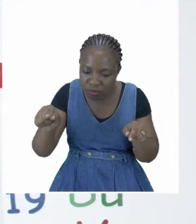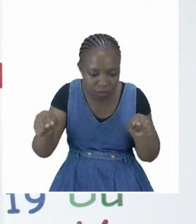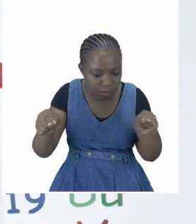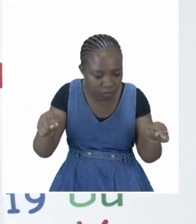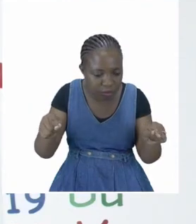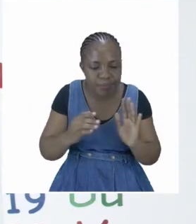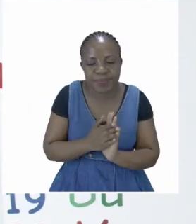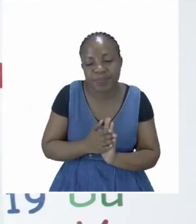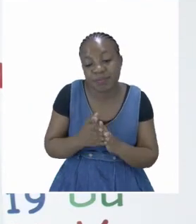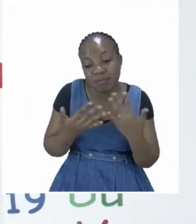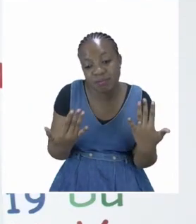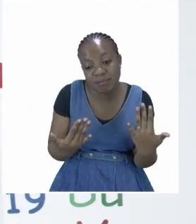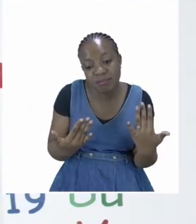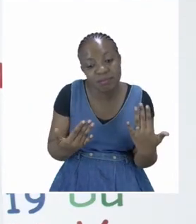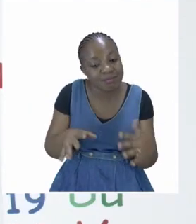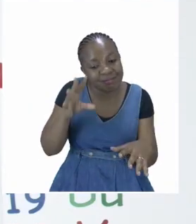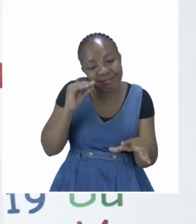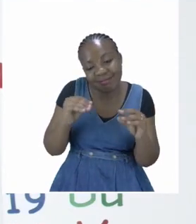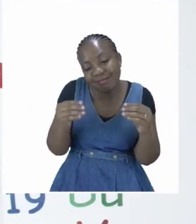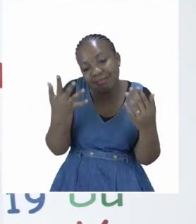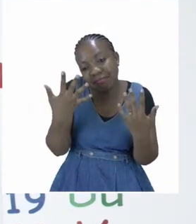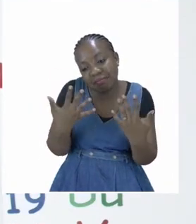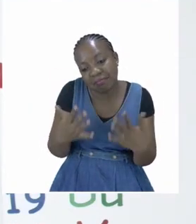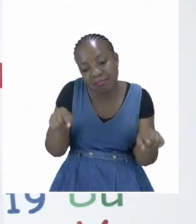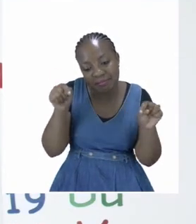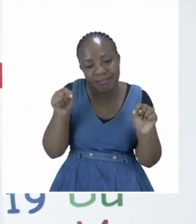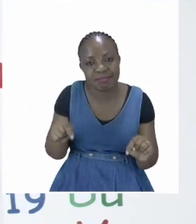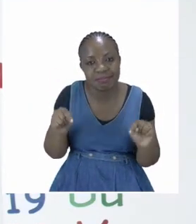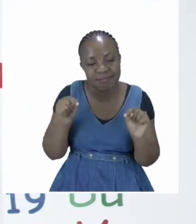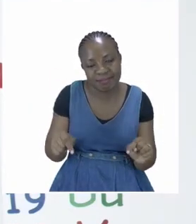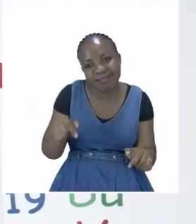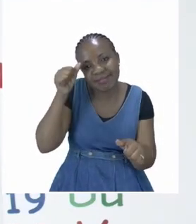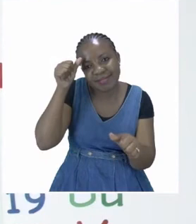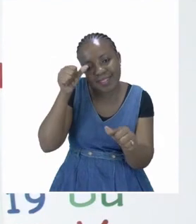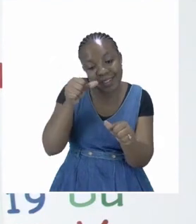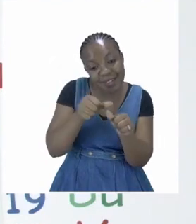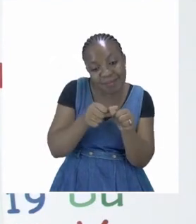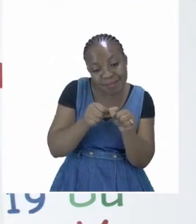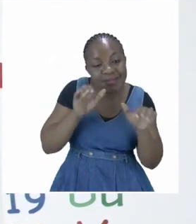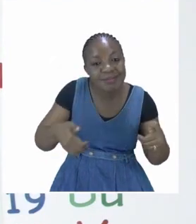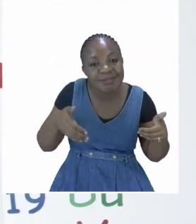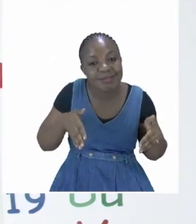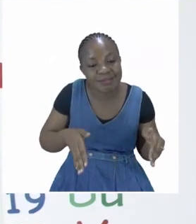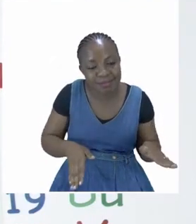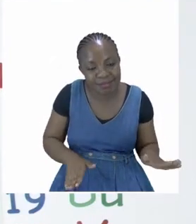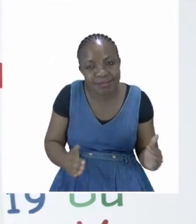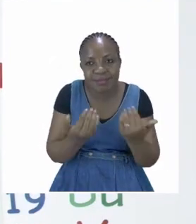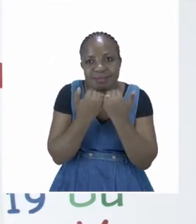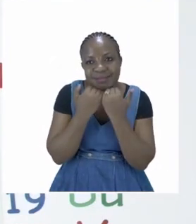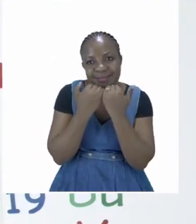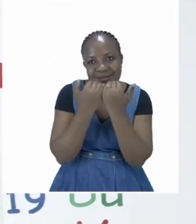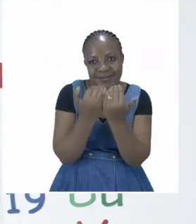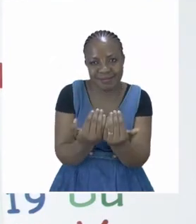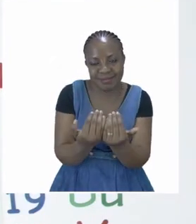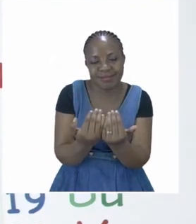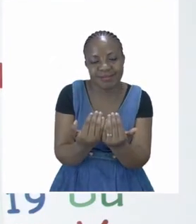This ends our lesson for today. Remember, boys and girls, it's very important for us to